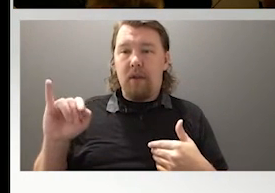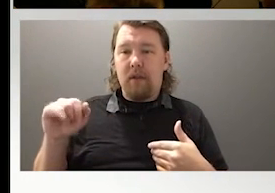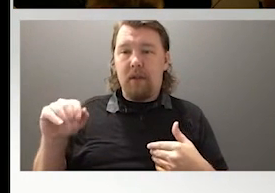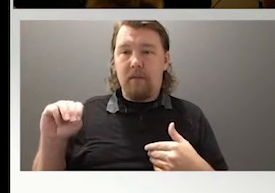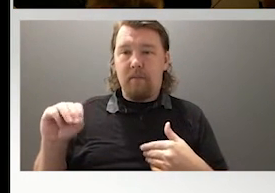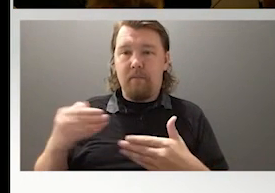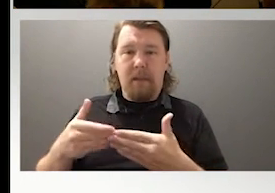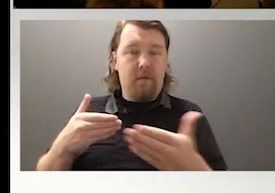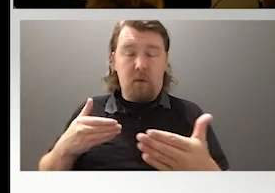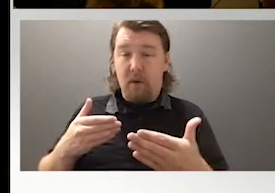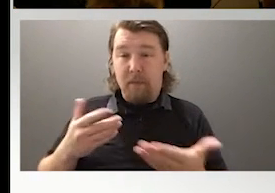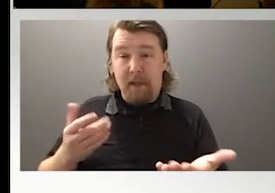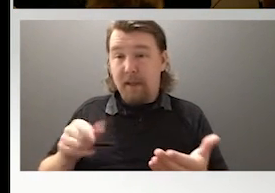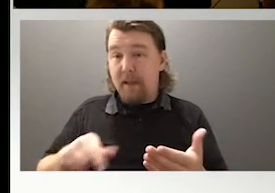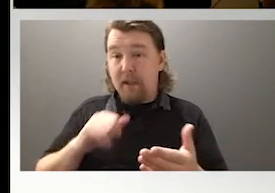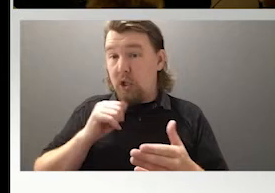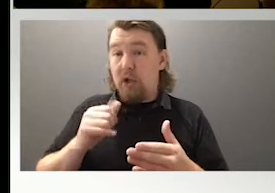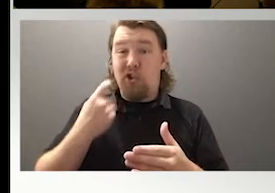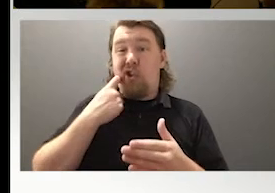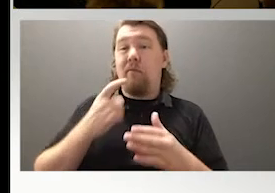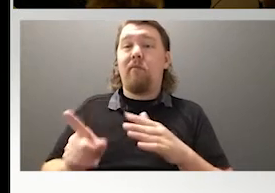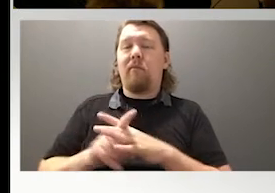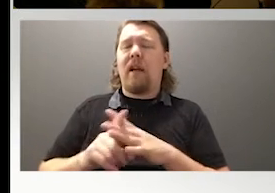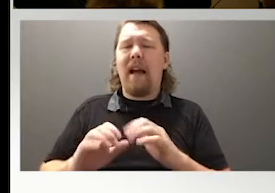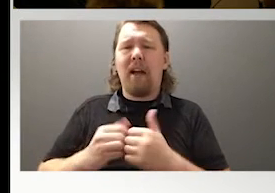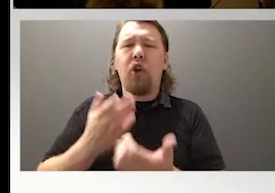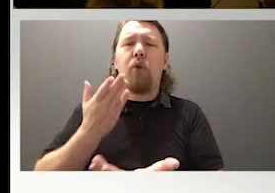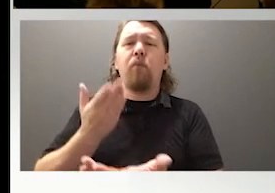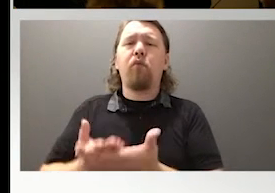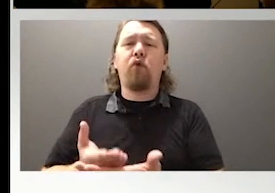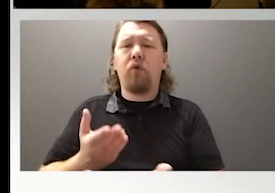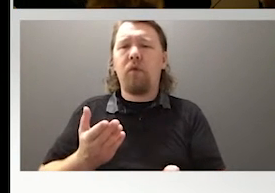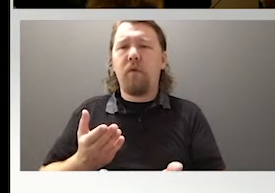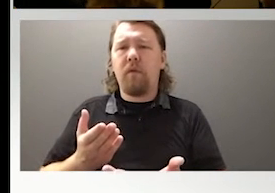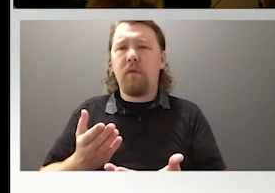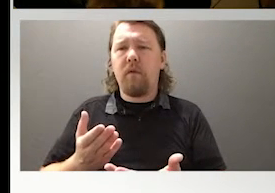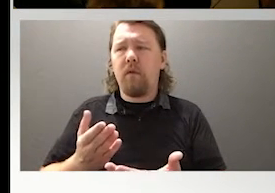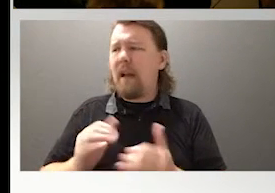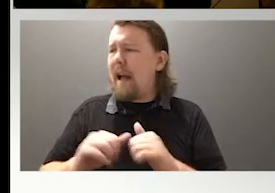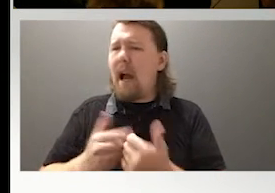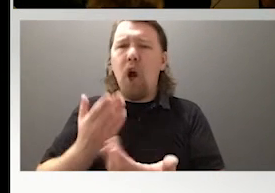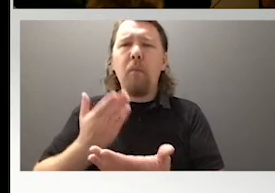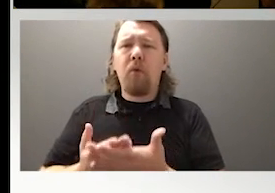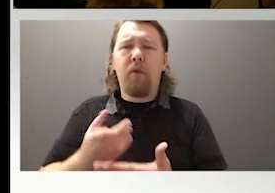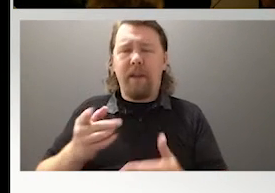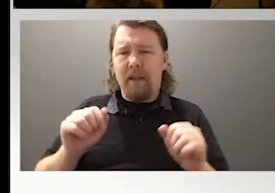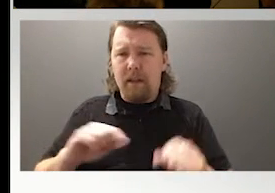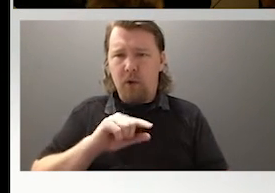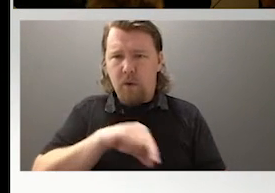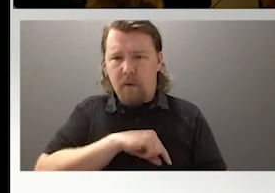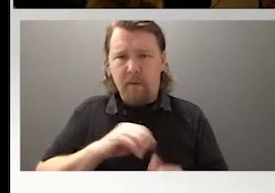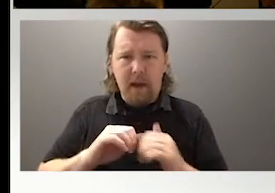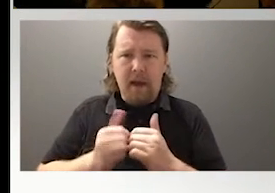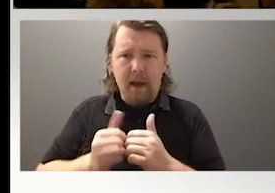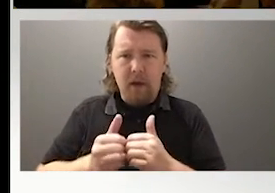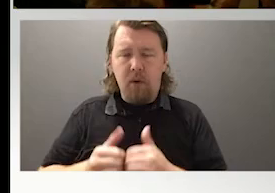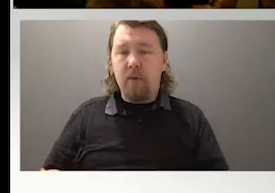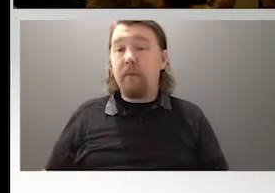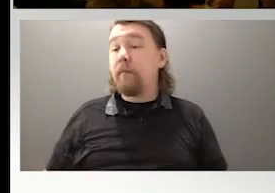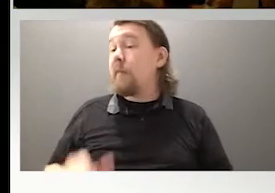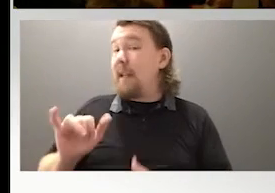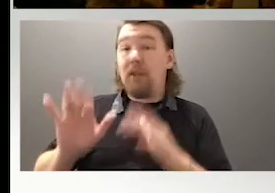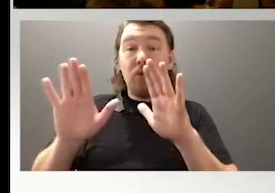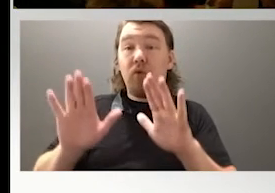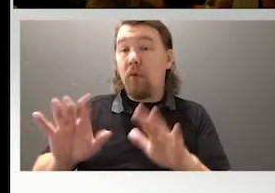that it just came out. How do you prove, God bless you, how do you prove that he can qualify? And